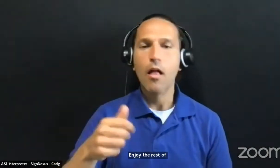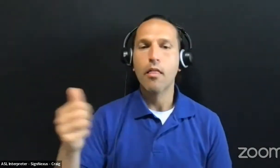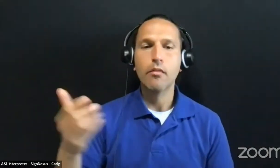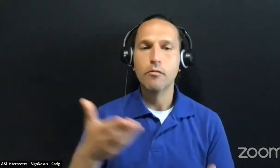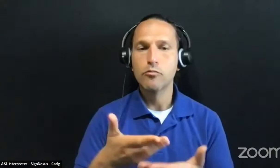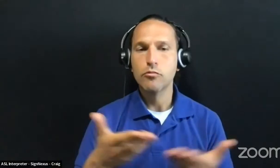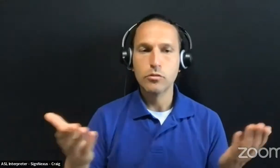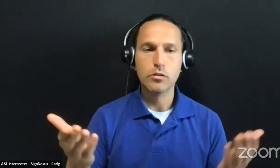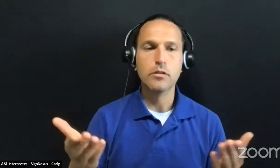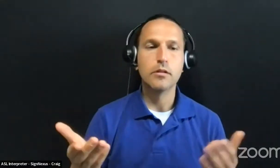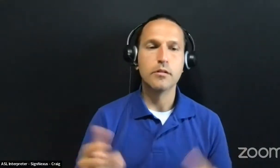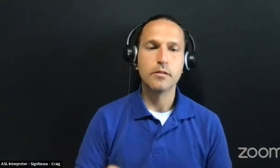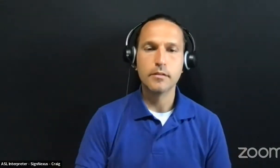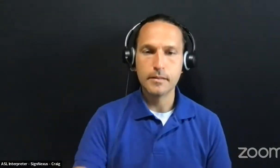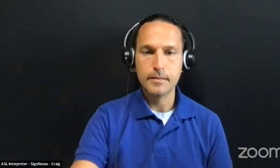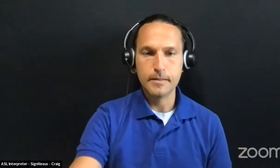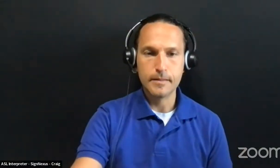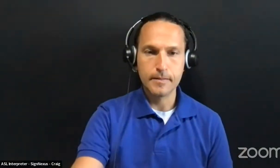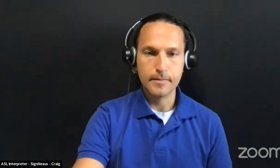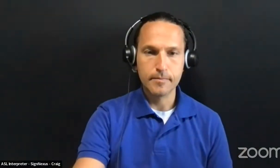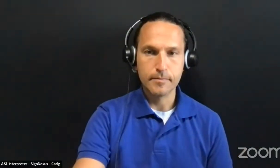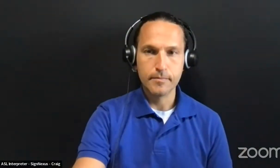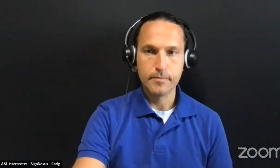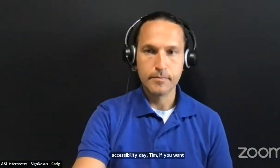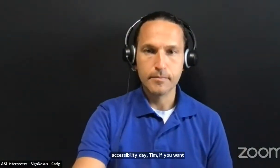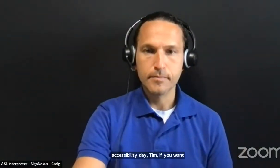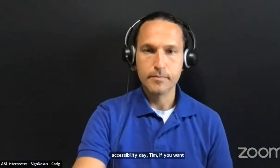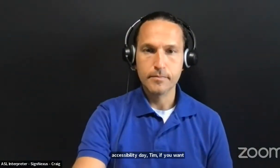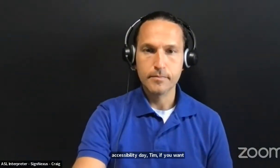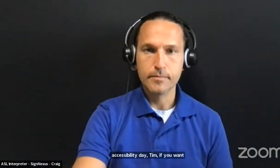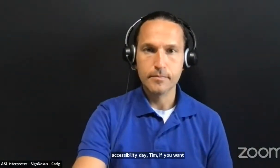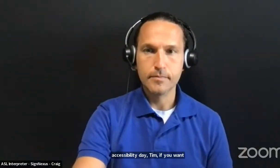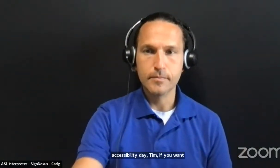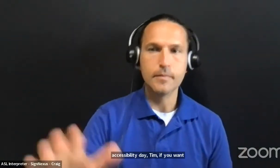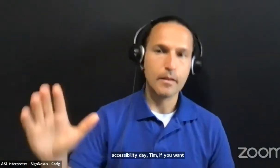feel free. So long, everybody.